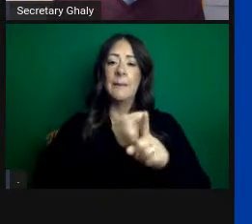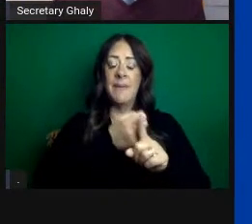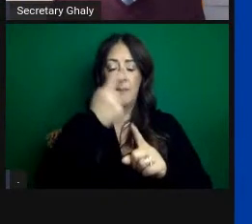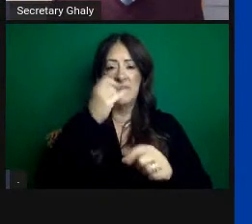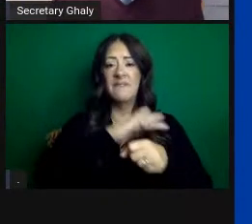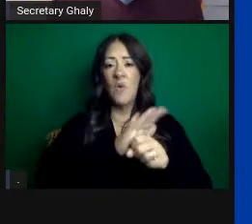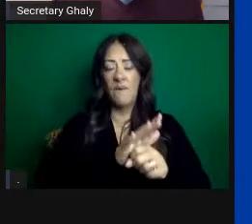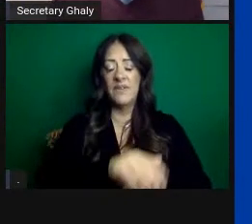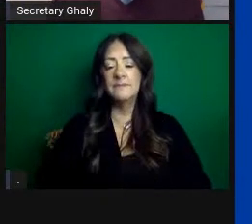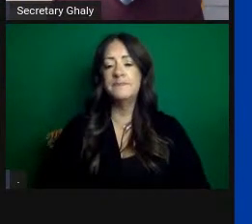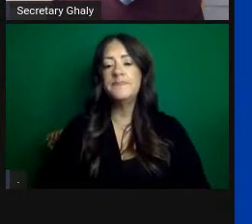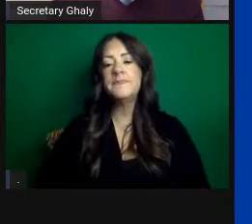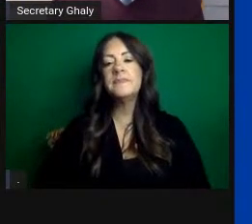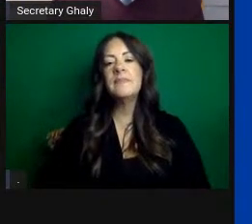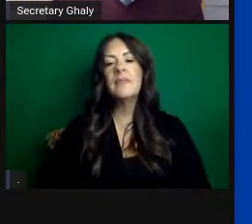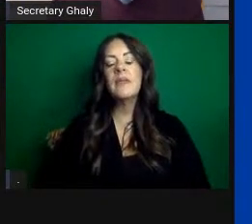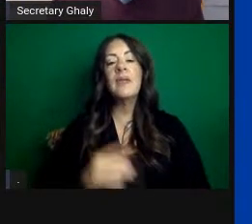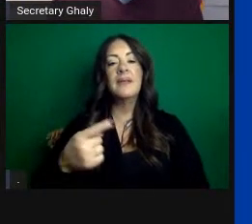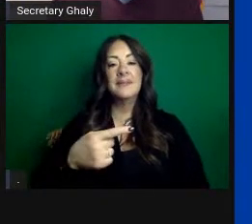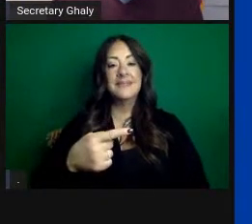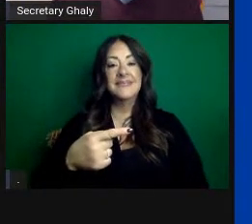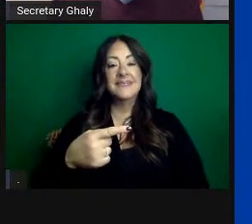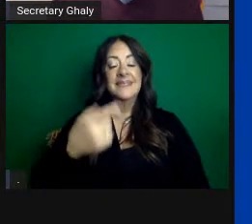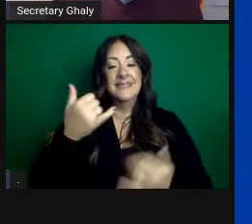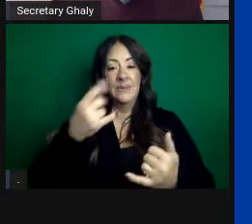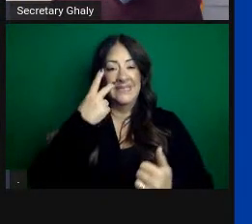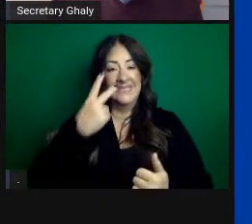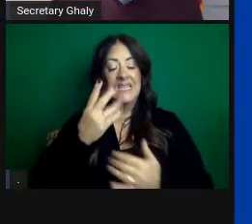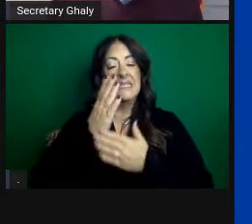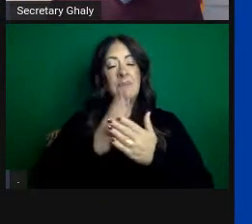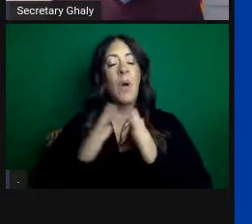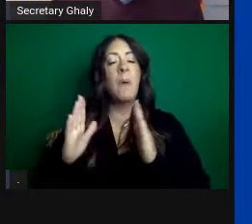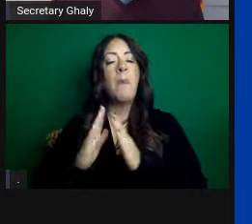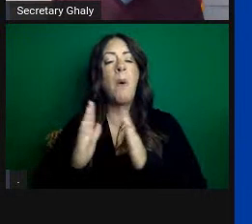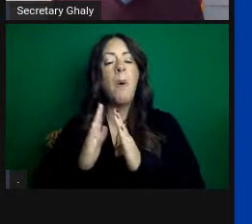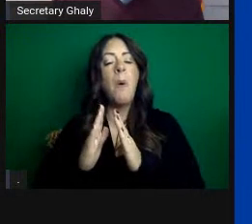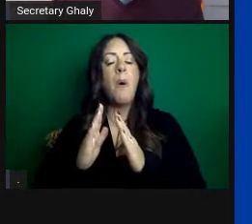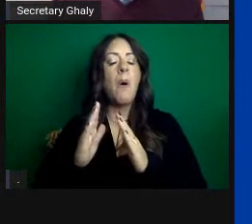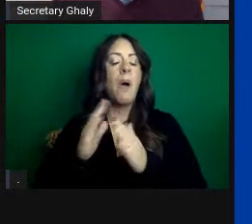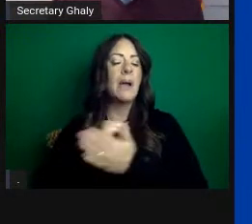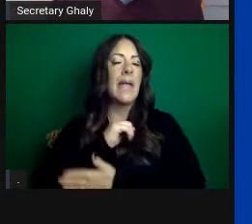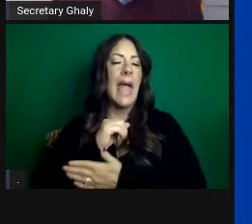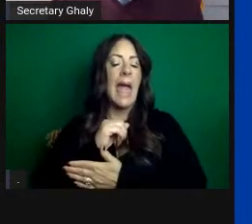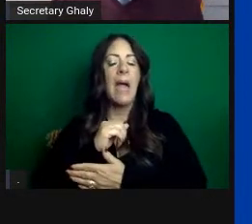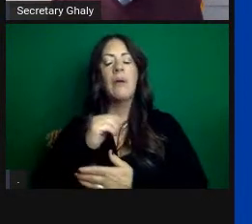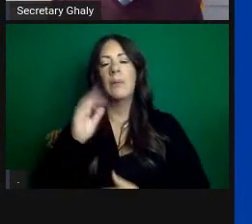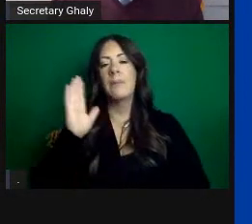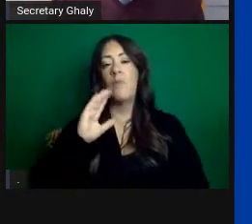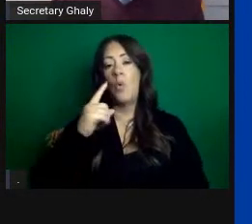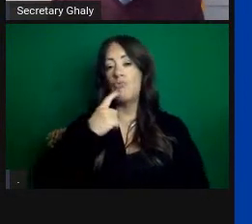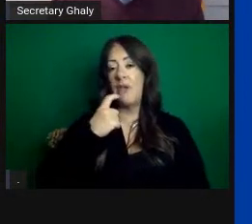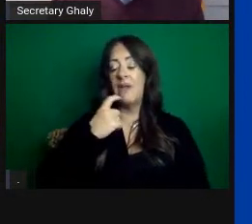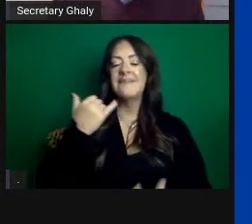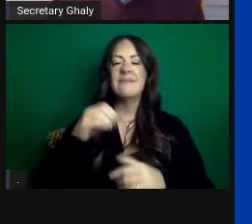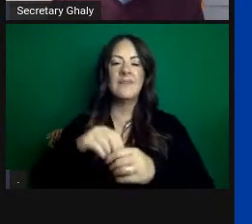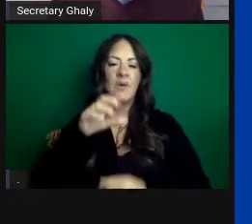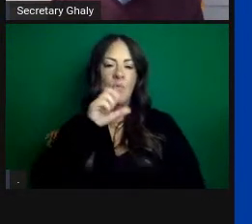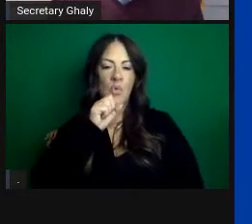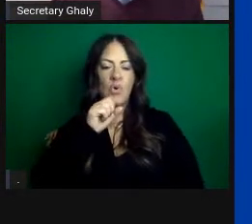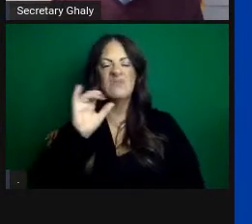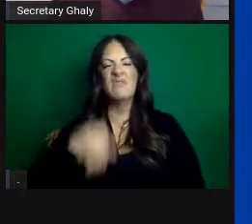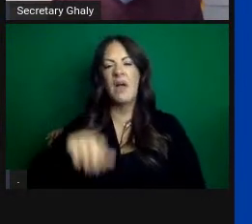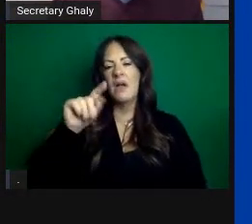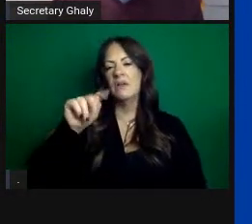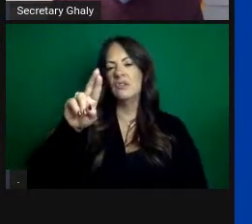So today's update, we see a couple of counties, small ones, Trinity and Alpine, moving from red to orange.